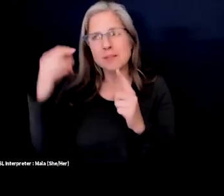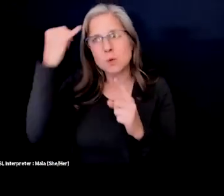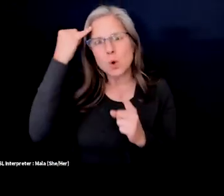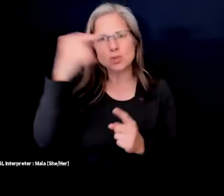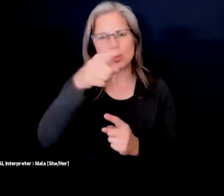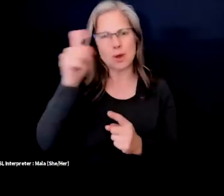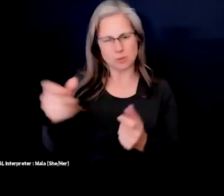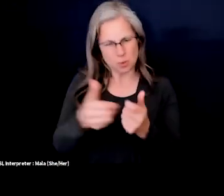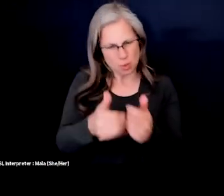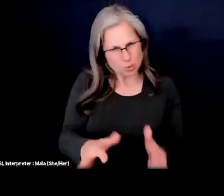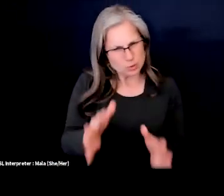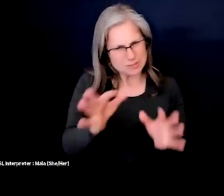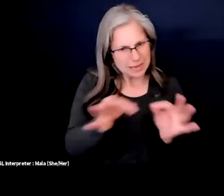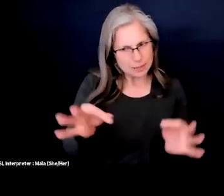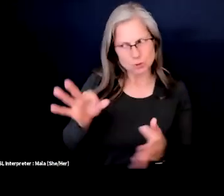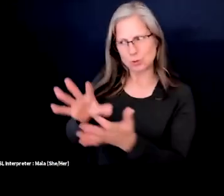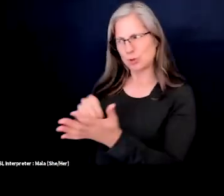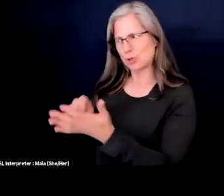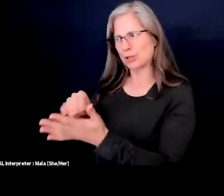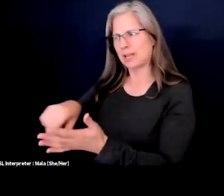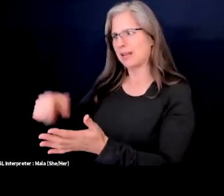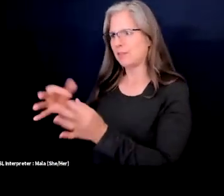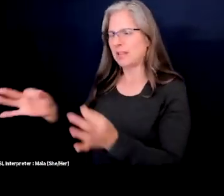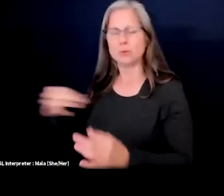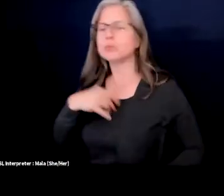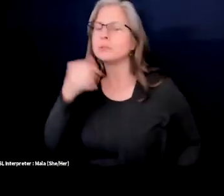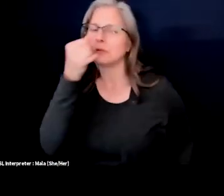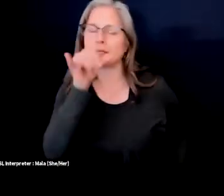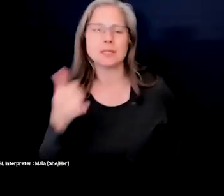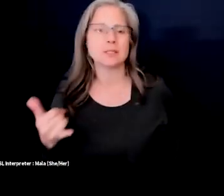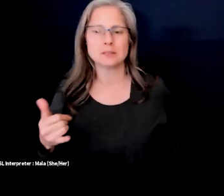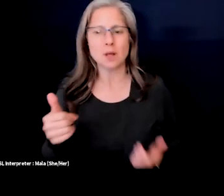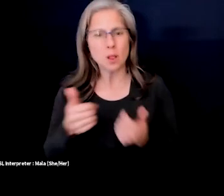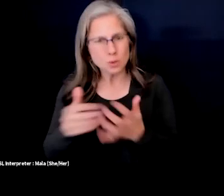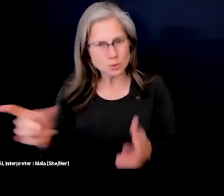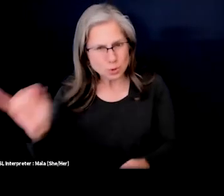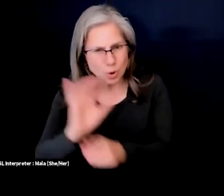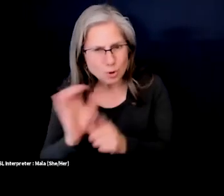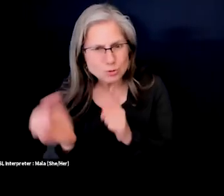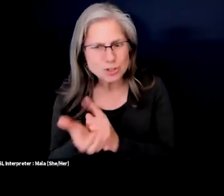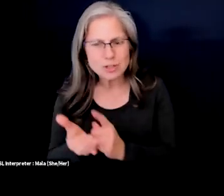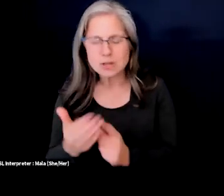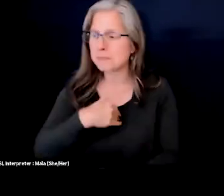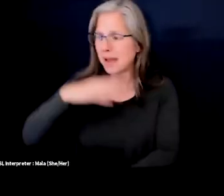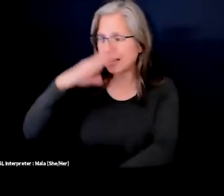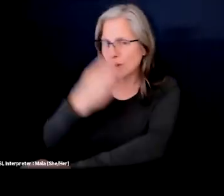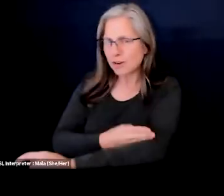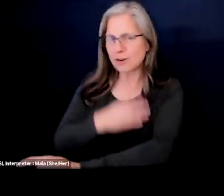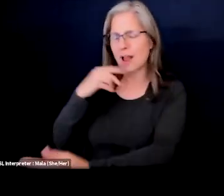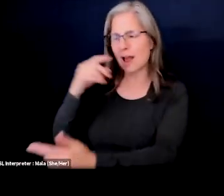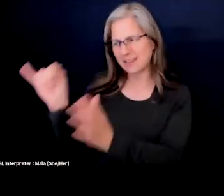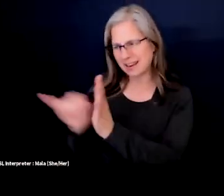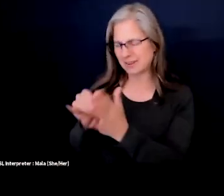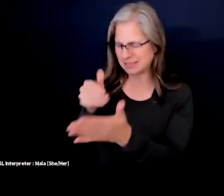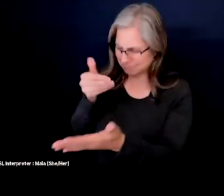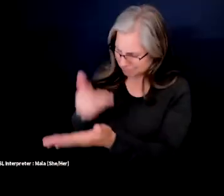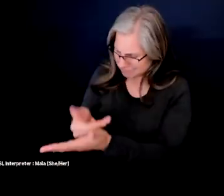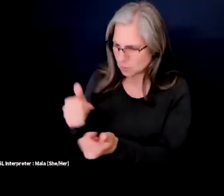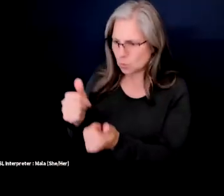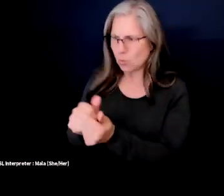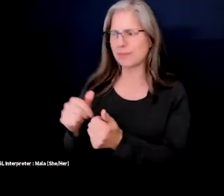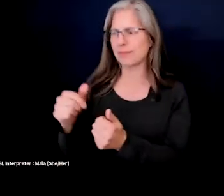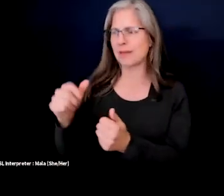need to lose a language to learn a language is nonsense. Lose your culture? My daughter identifies very closely with the